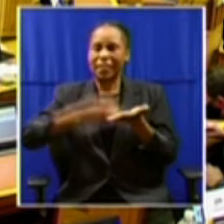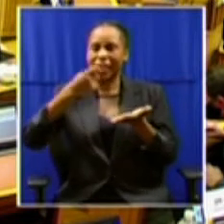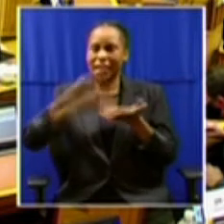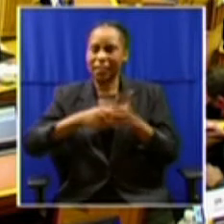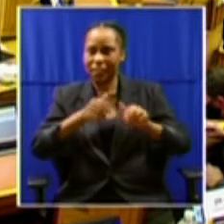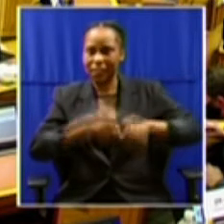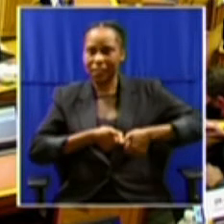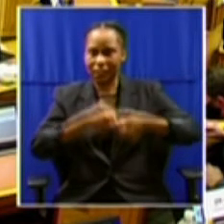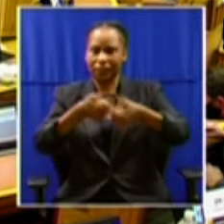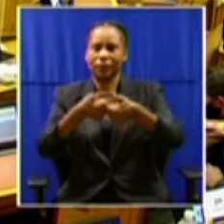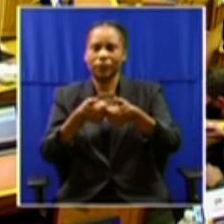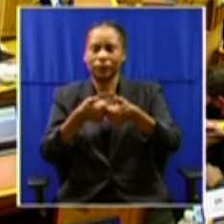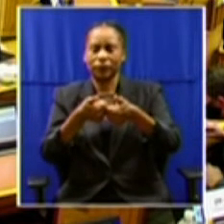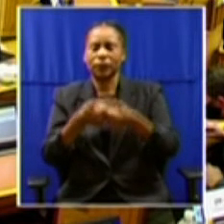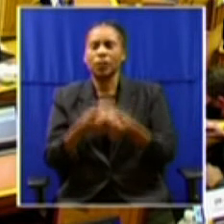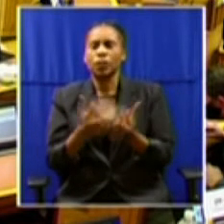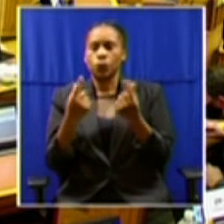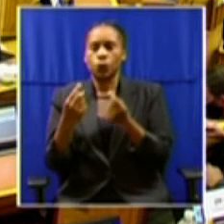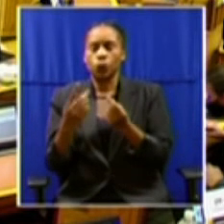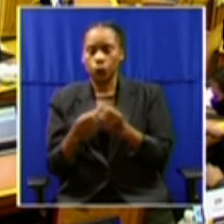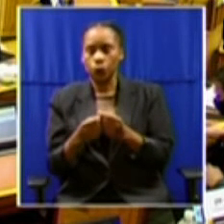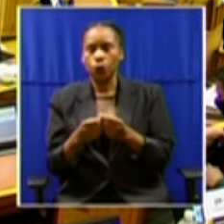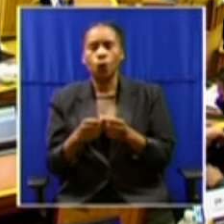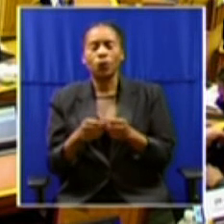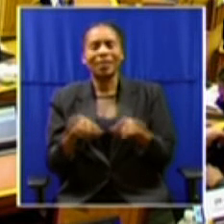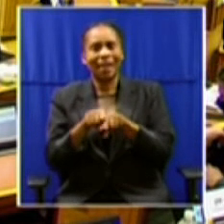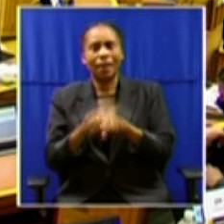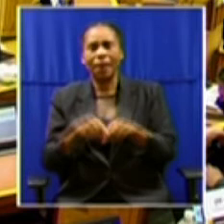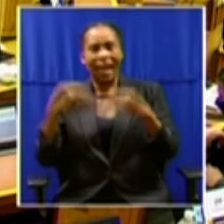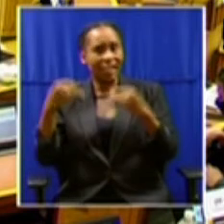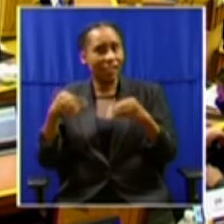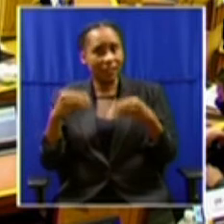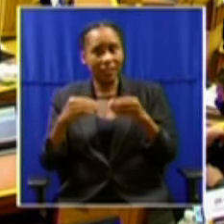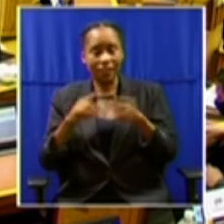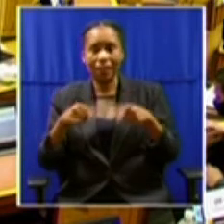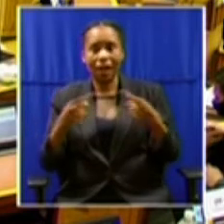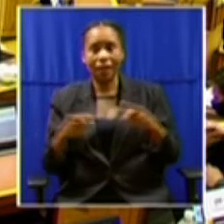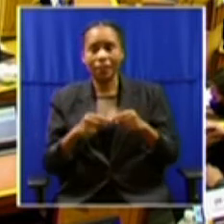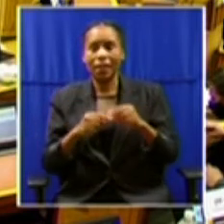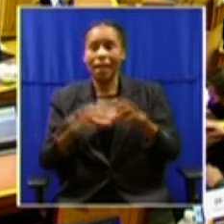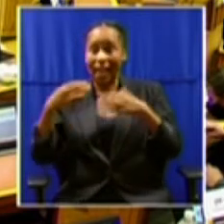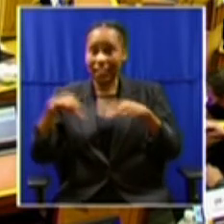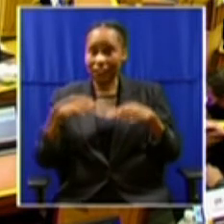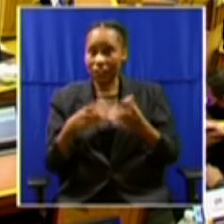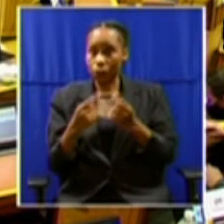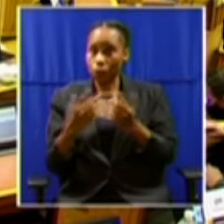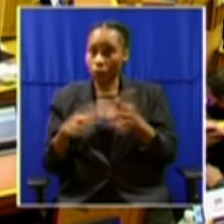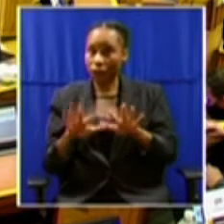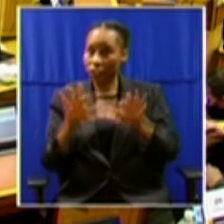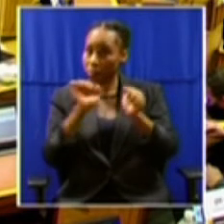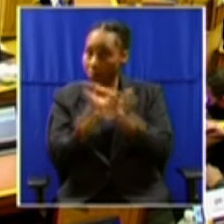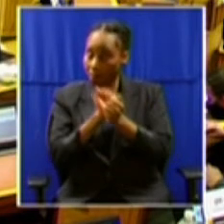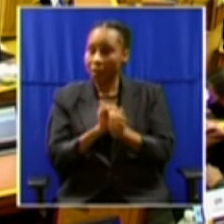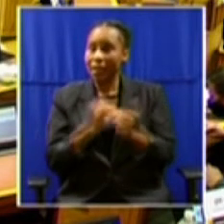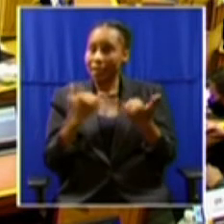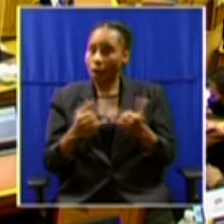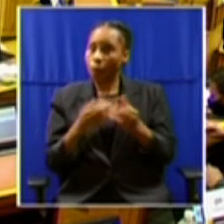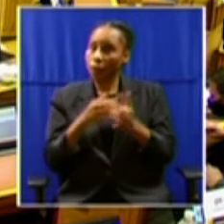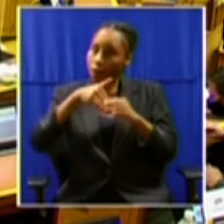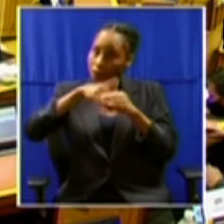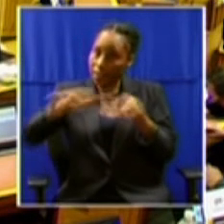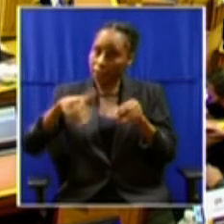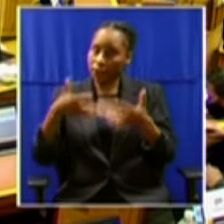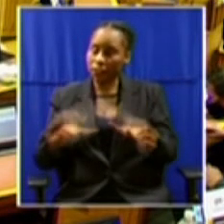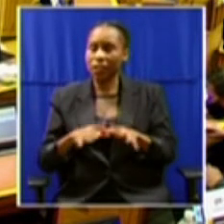partake in criminal activities once outside of jail? And lastly, what steps are you taking to ensure that public works comes